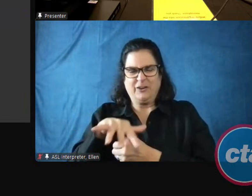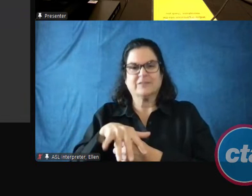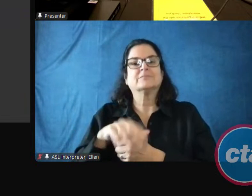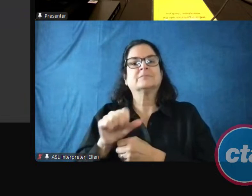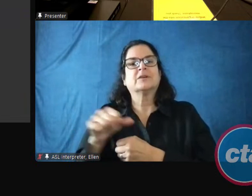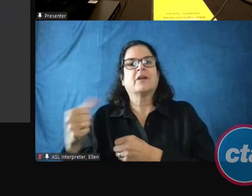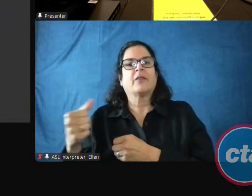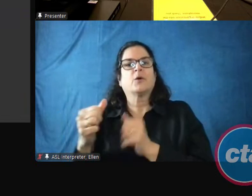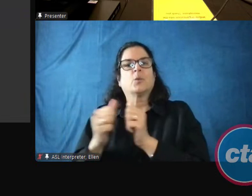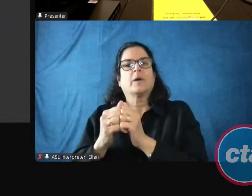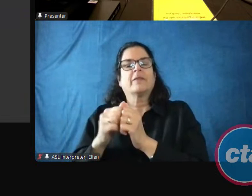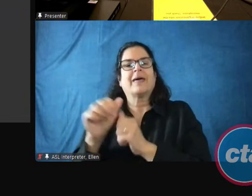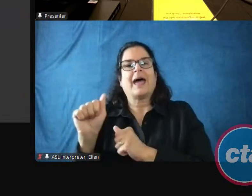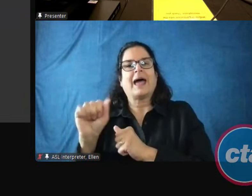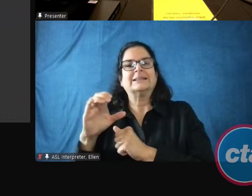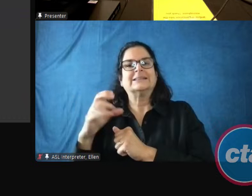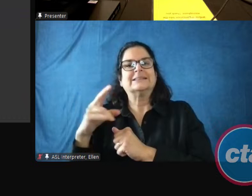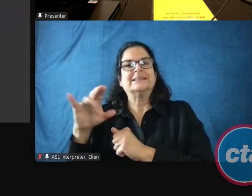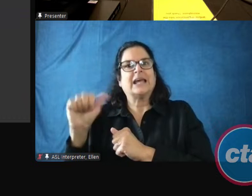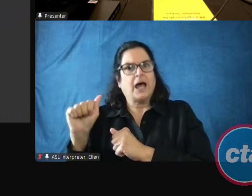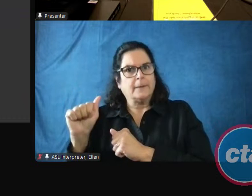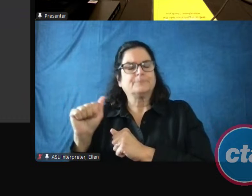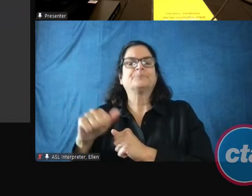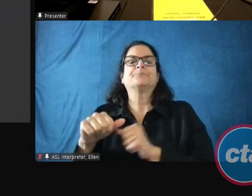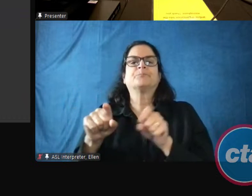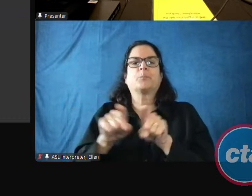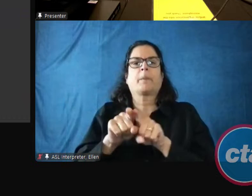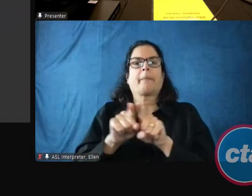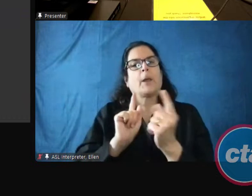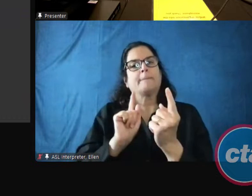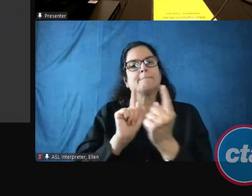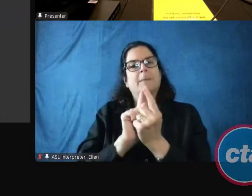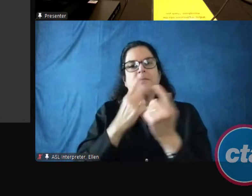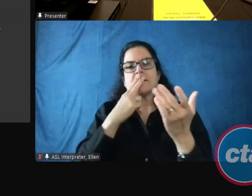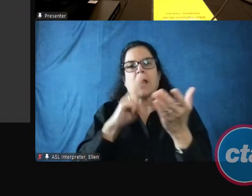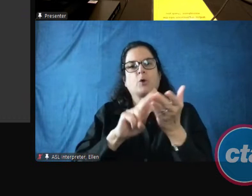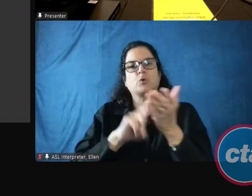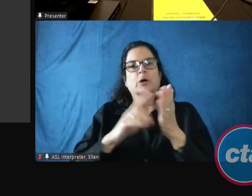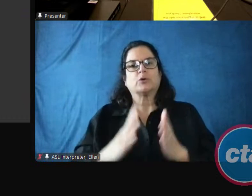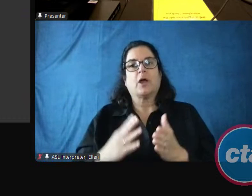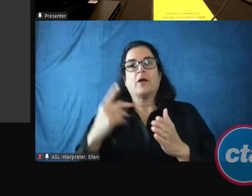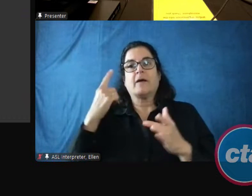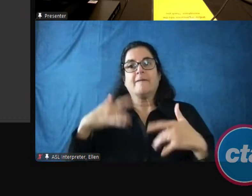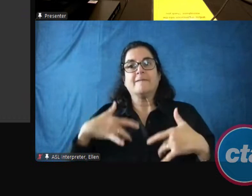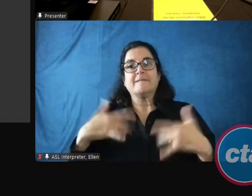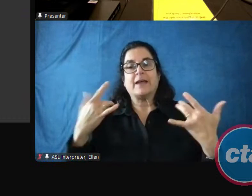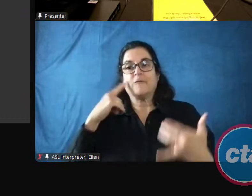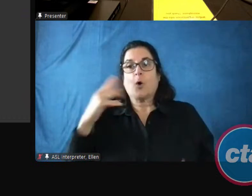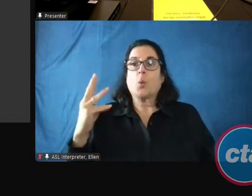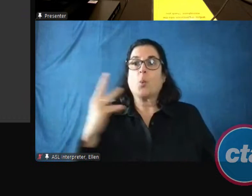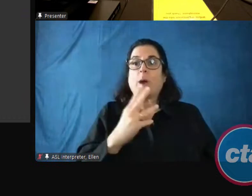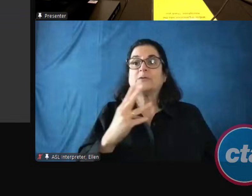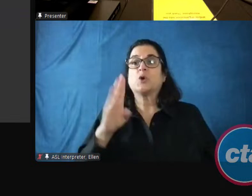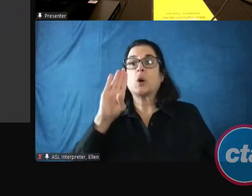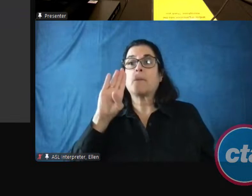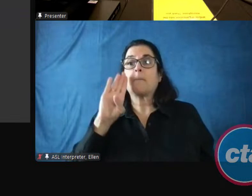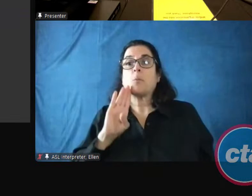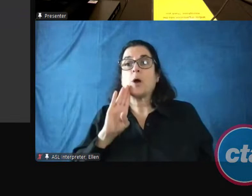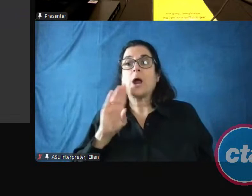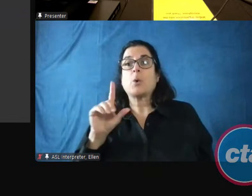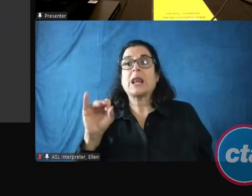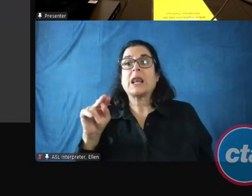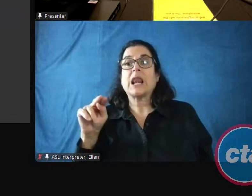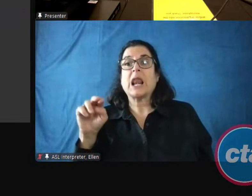HACIA. And we hosted a Meet the Contractors event with FH Passion for the Western Brown Line project. We'll continue to bring you